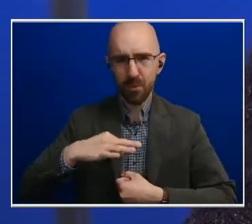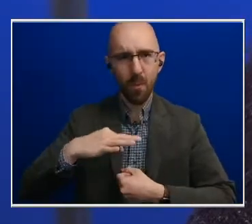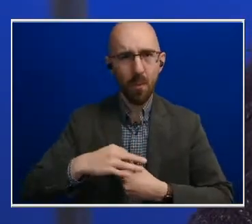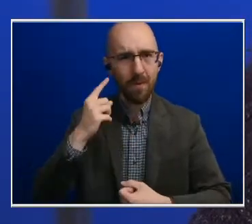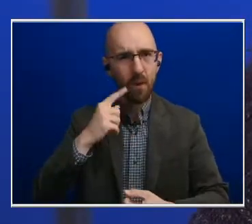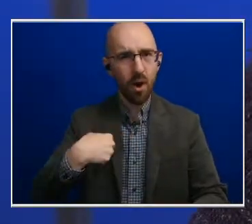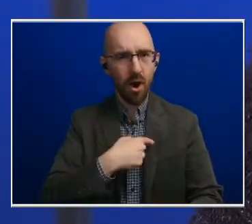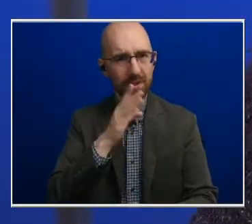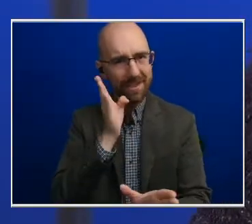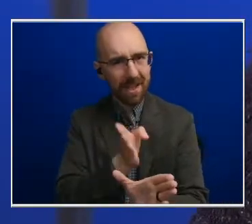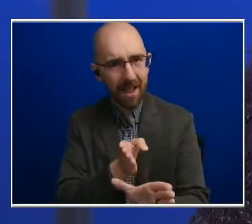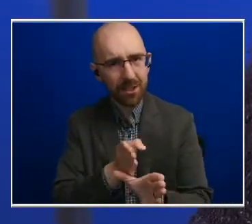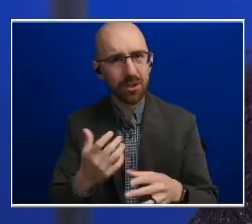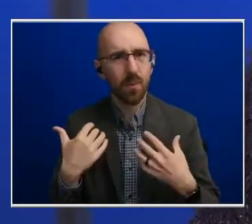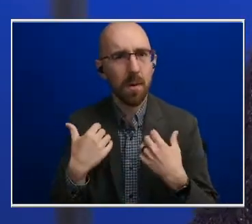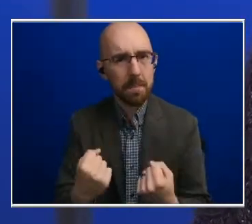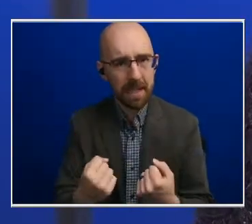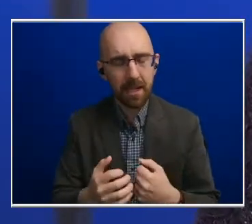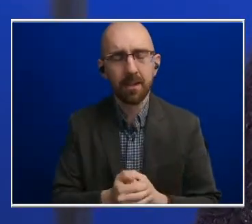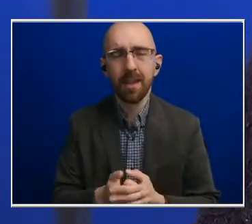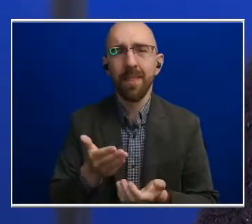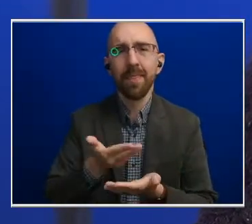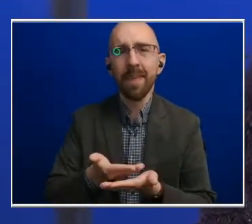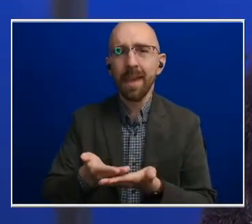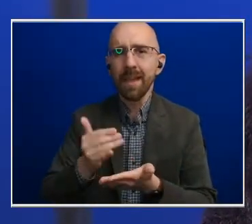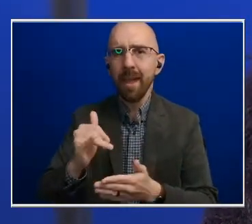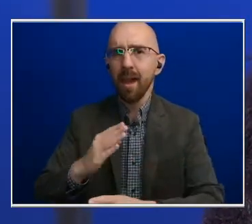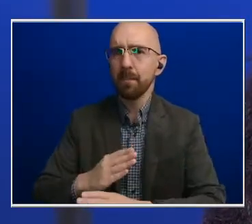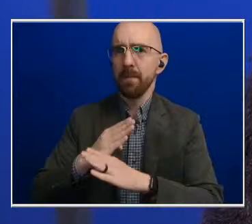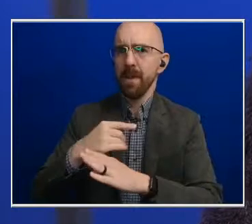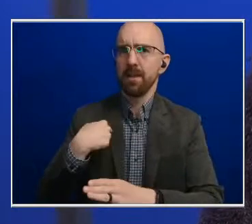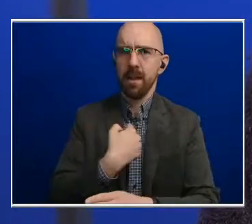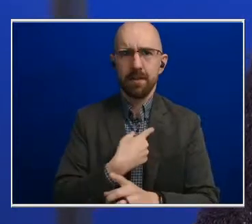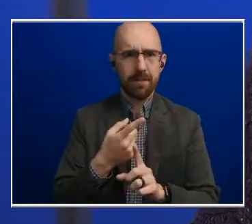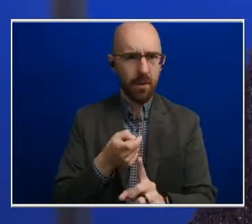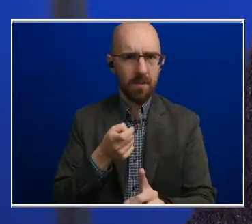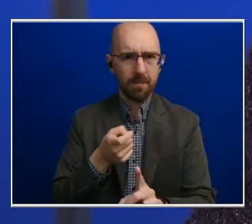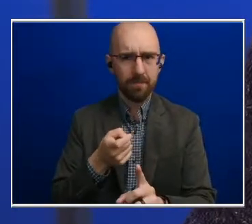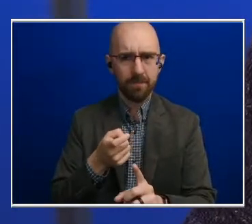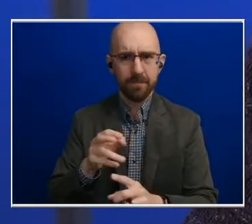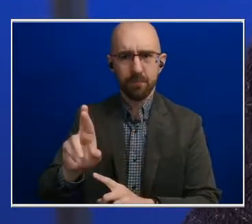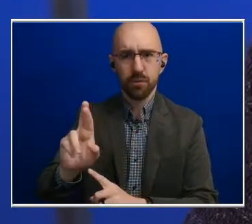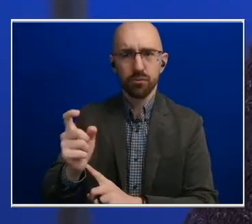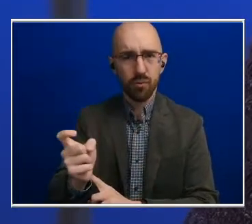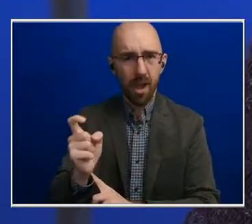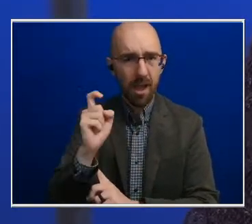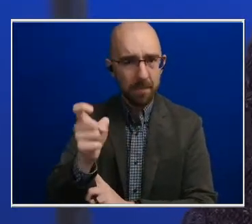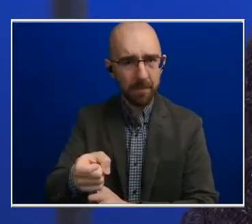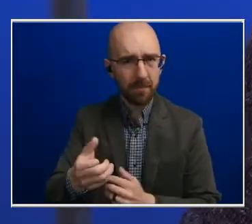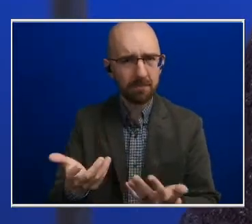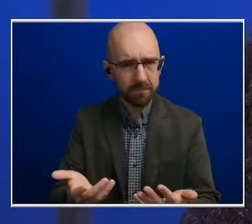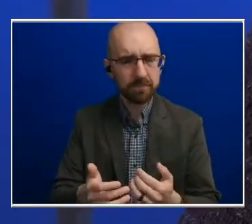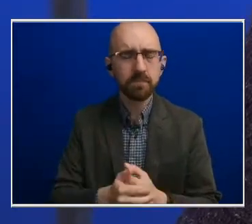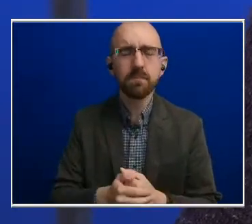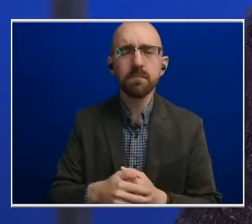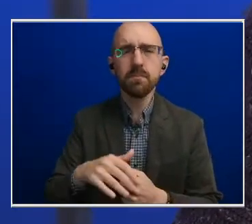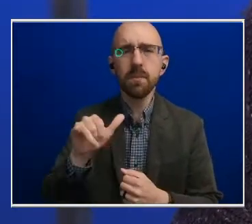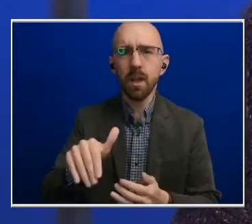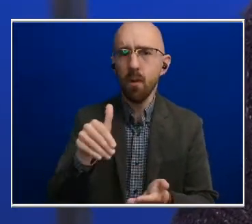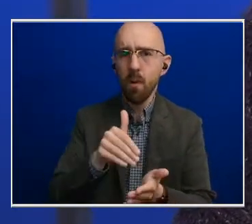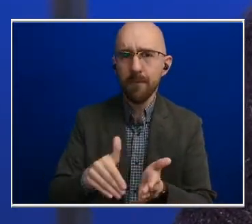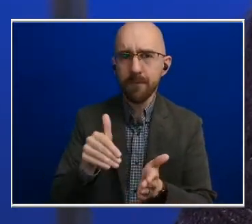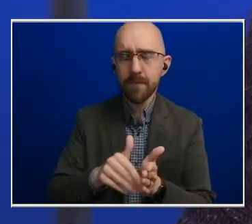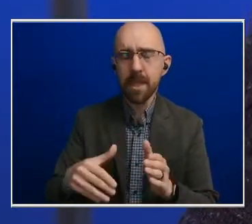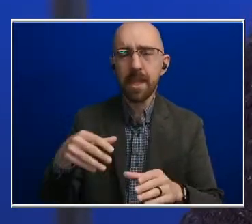well-being. The thing that is stopping us from being able to prescribe it is that often in